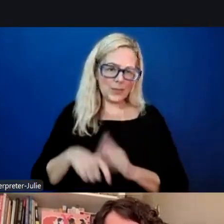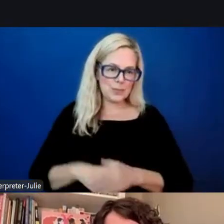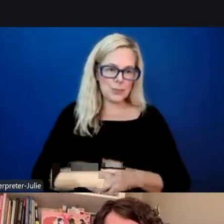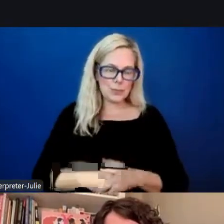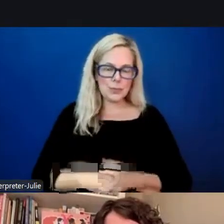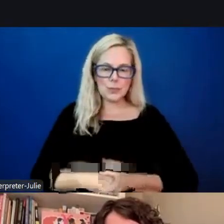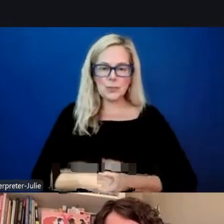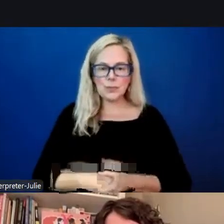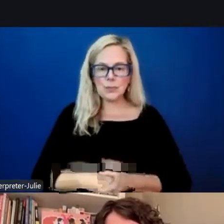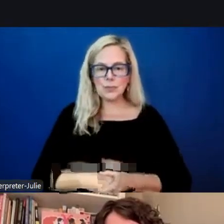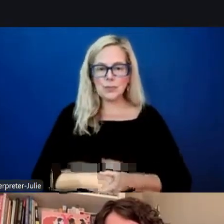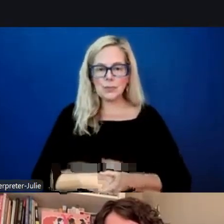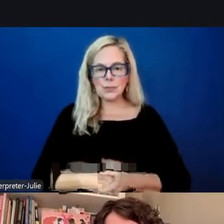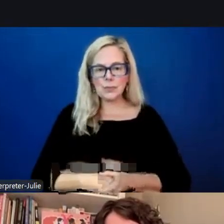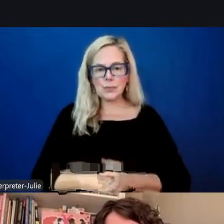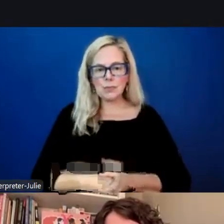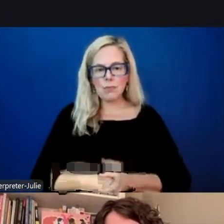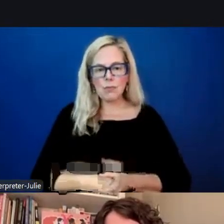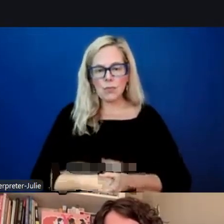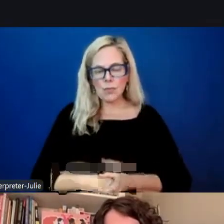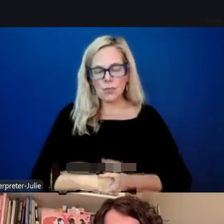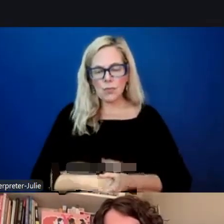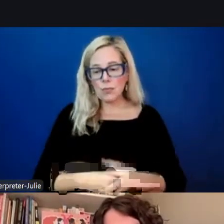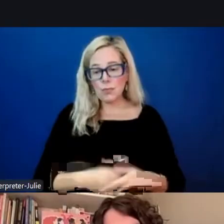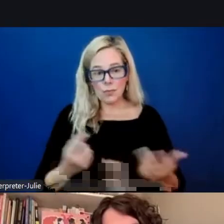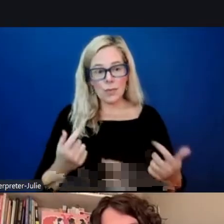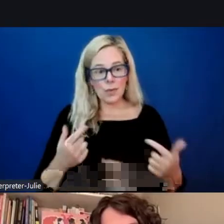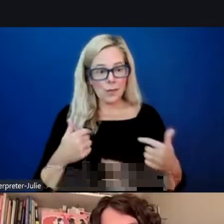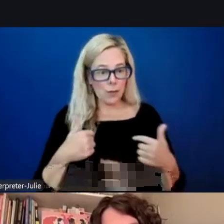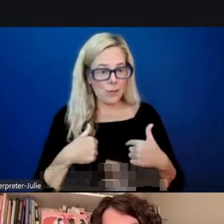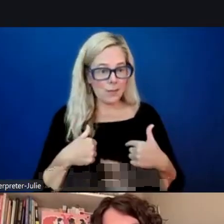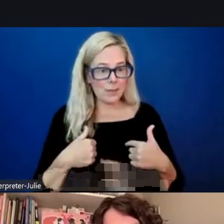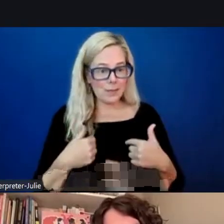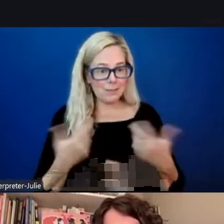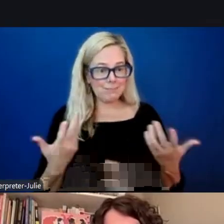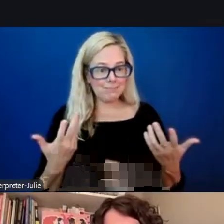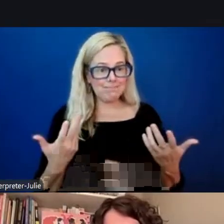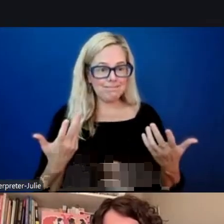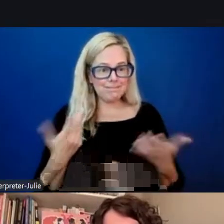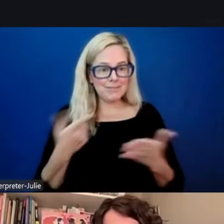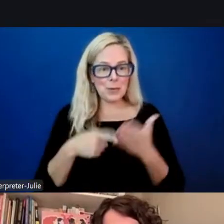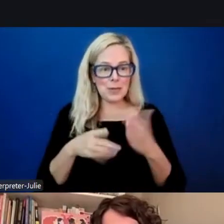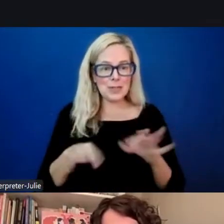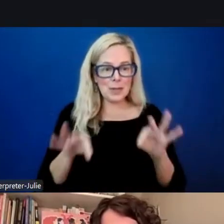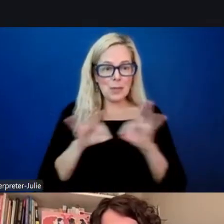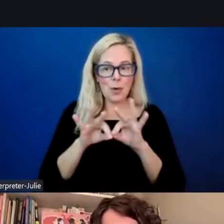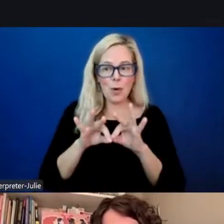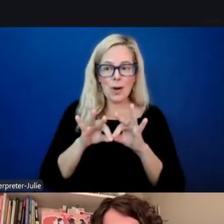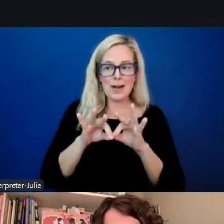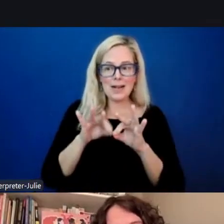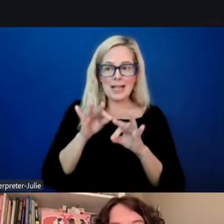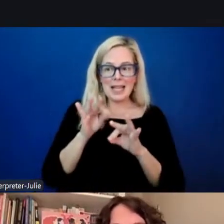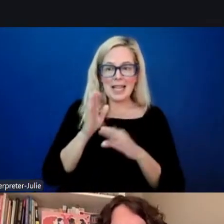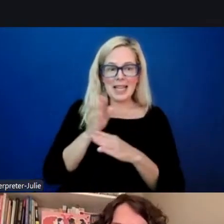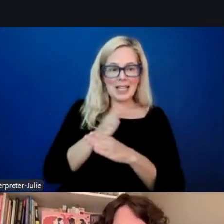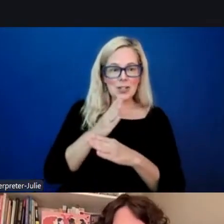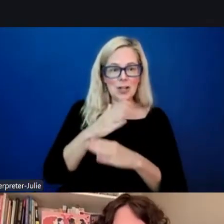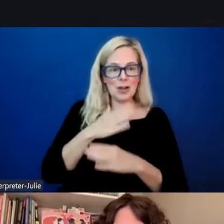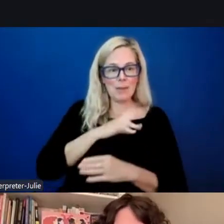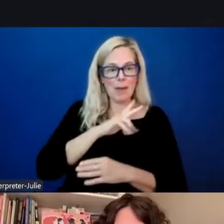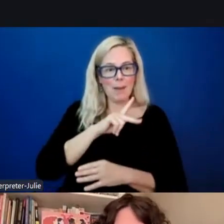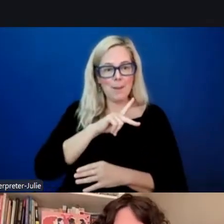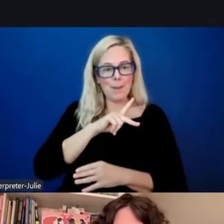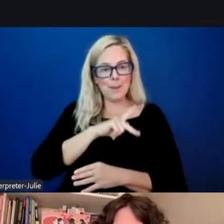For me, one of the things that's been really important is sharing my personal positionality and